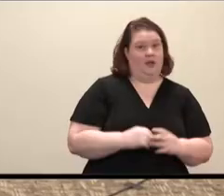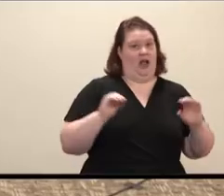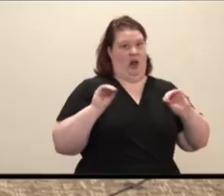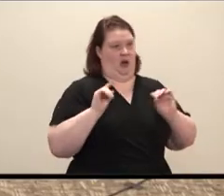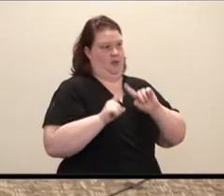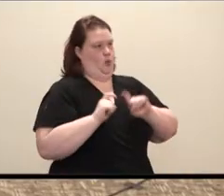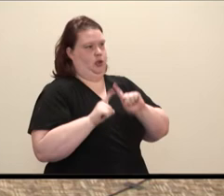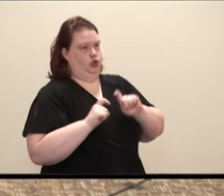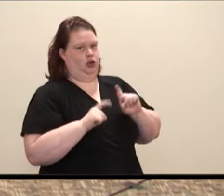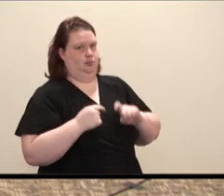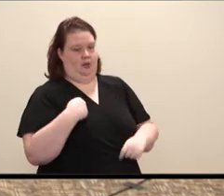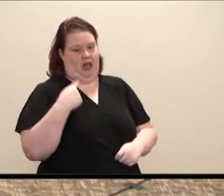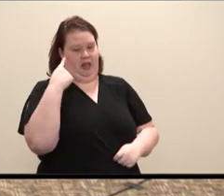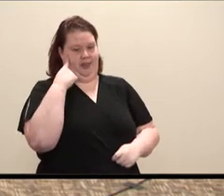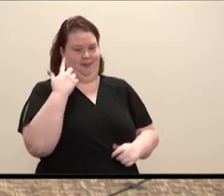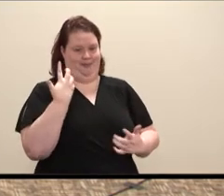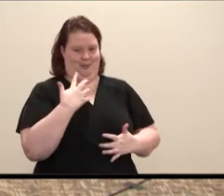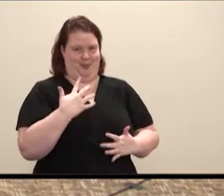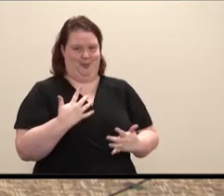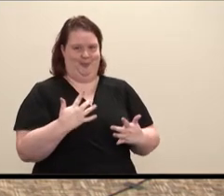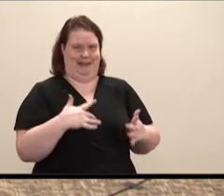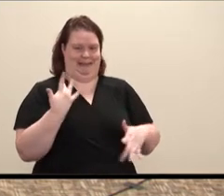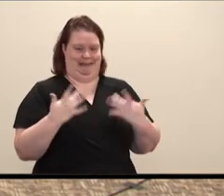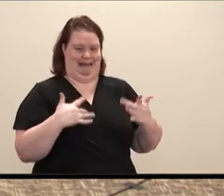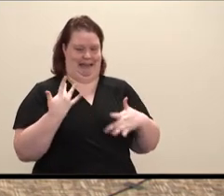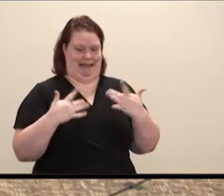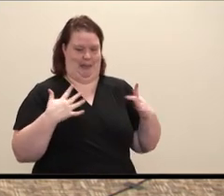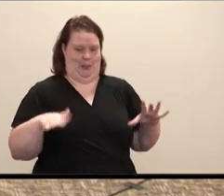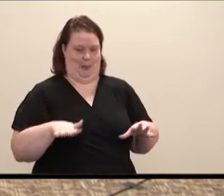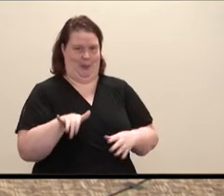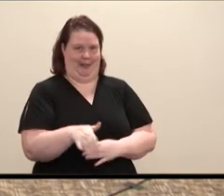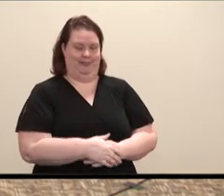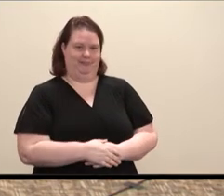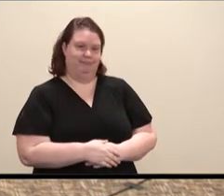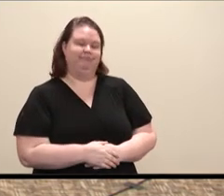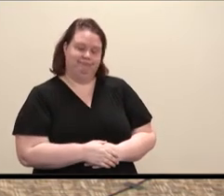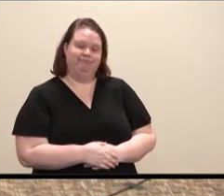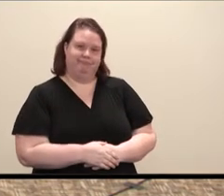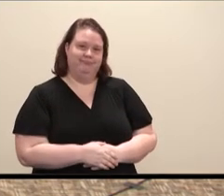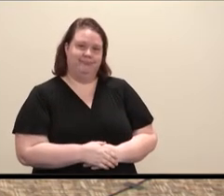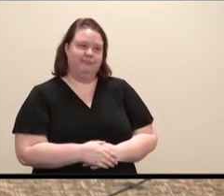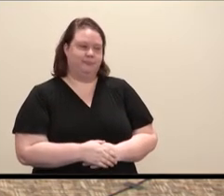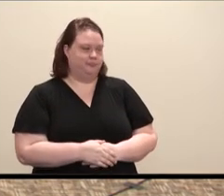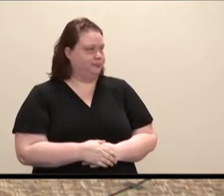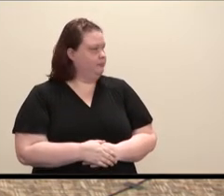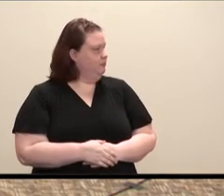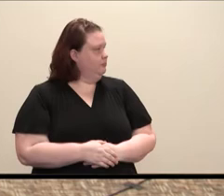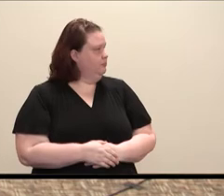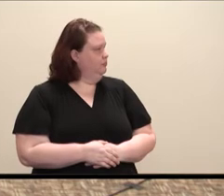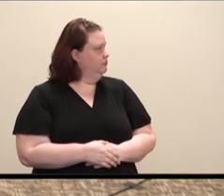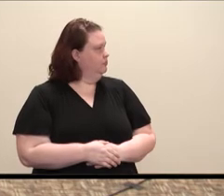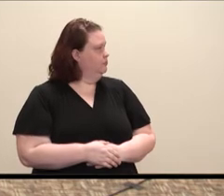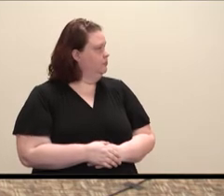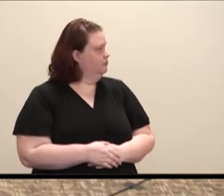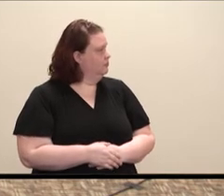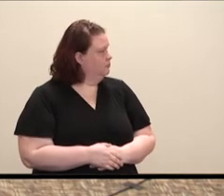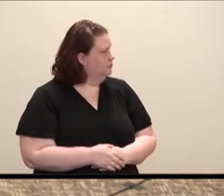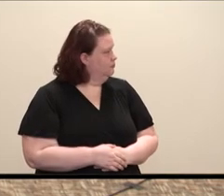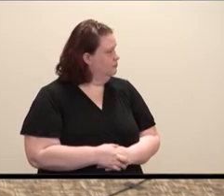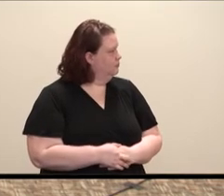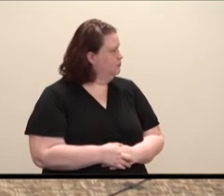I don't have any questions, but I just think it's really exciting that we're doing this. It was a big part of the design